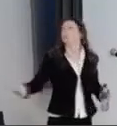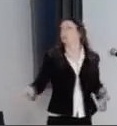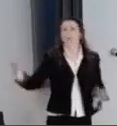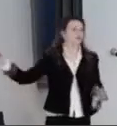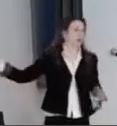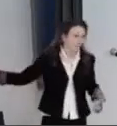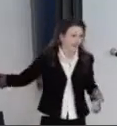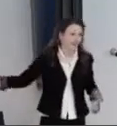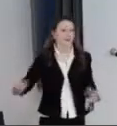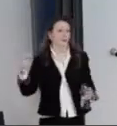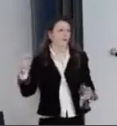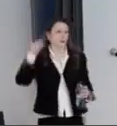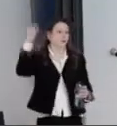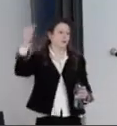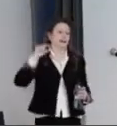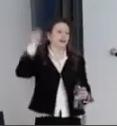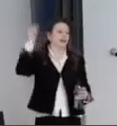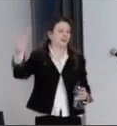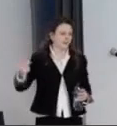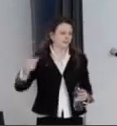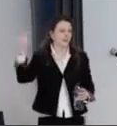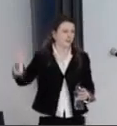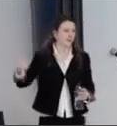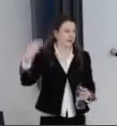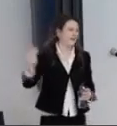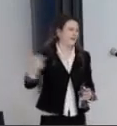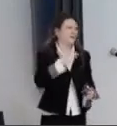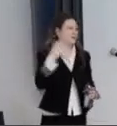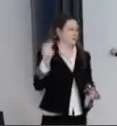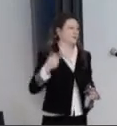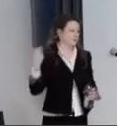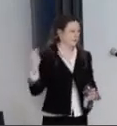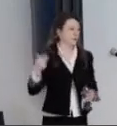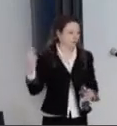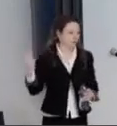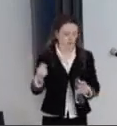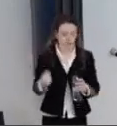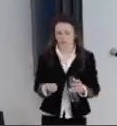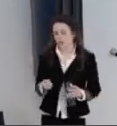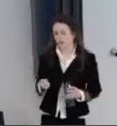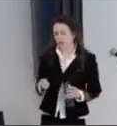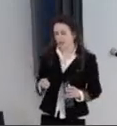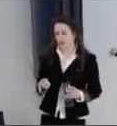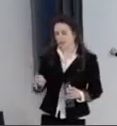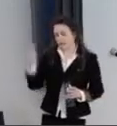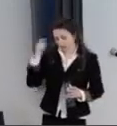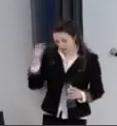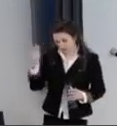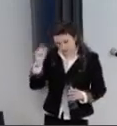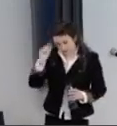I hope, of Naima, and if not, insert any other perfume that uses a completely artificial